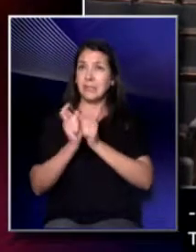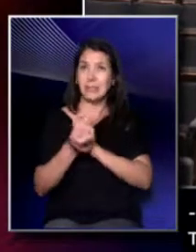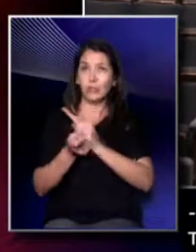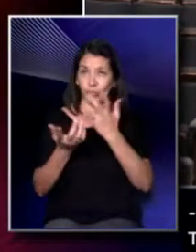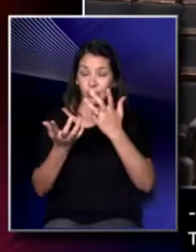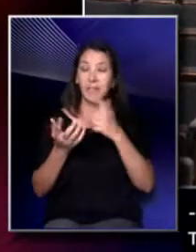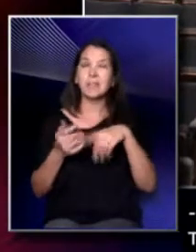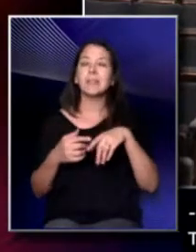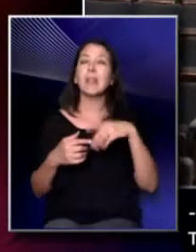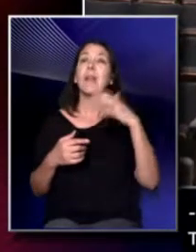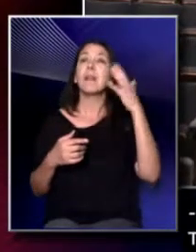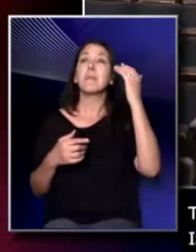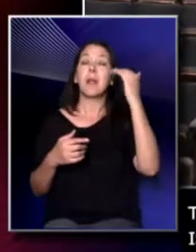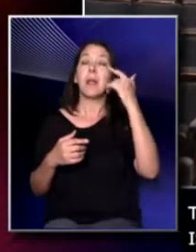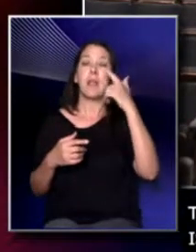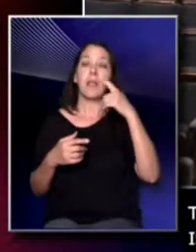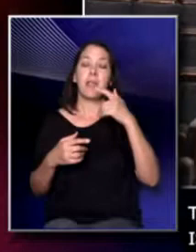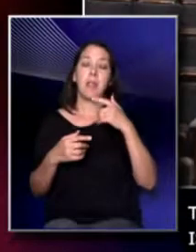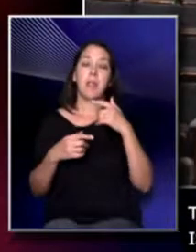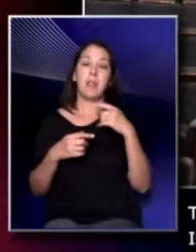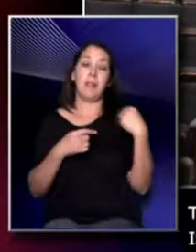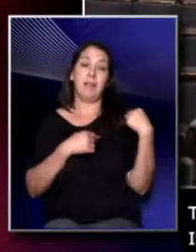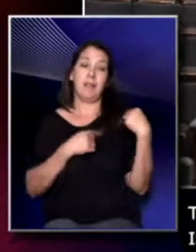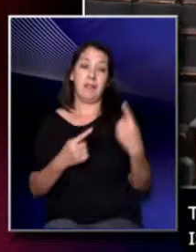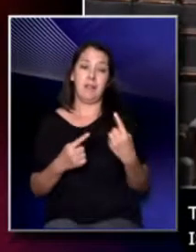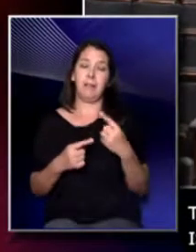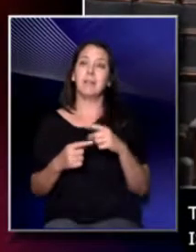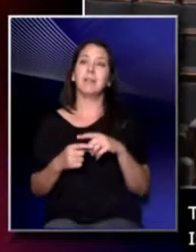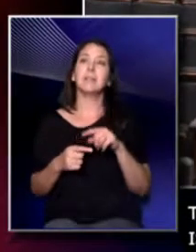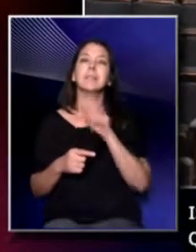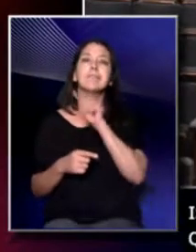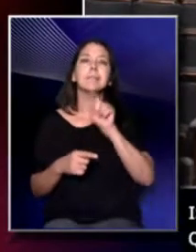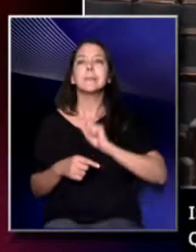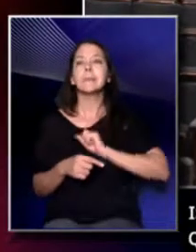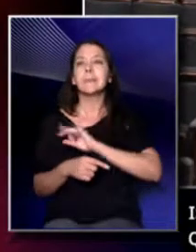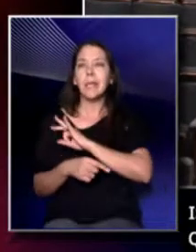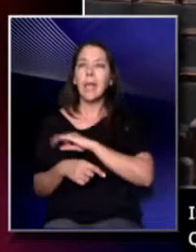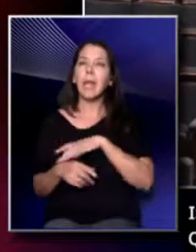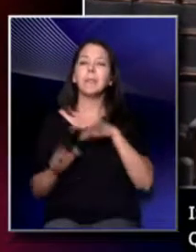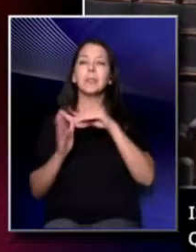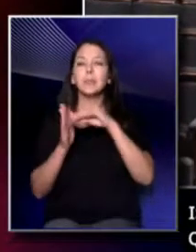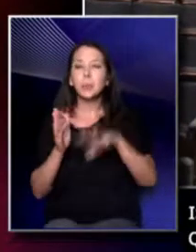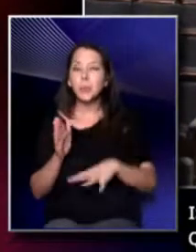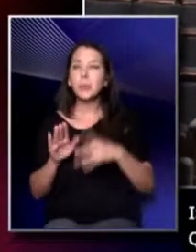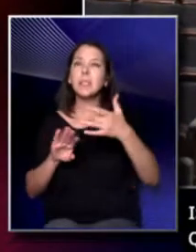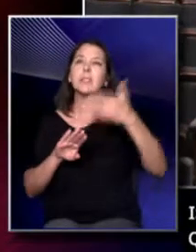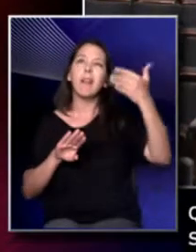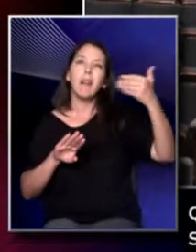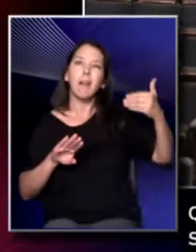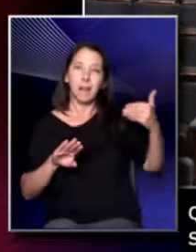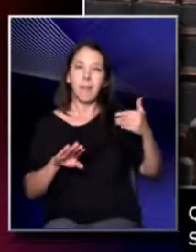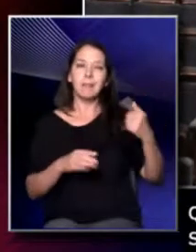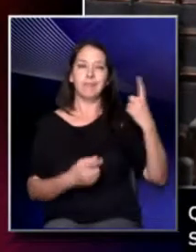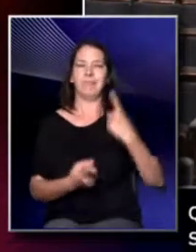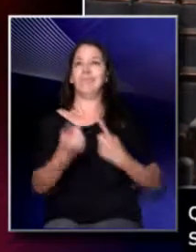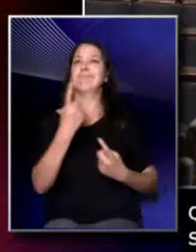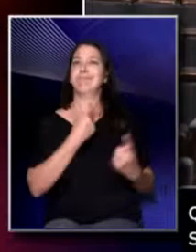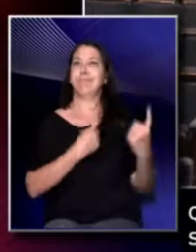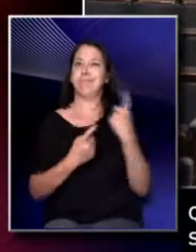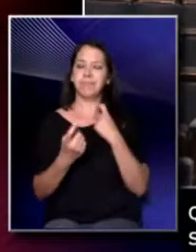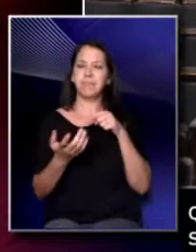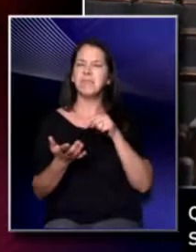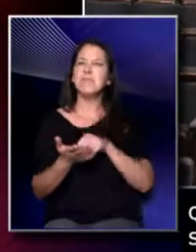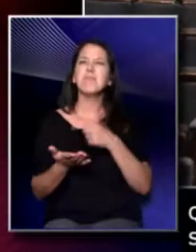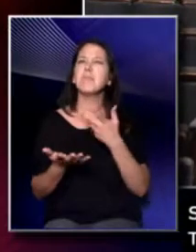is that we have had several questions from staff and students in the past in regards to whether